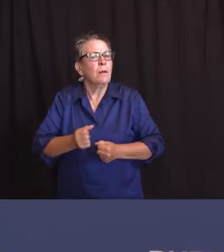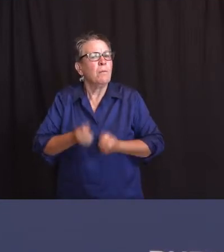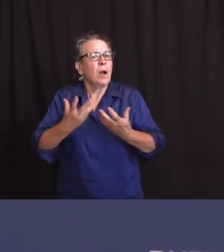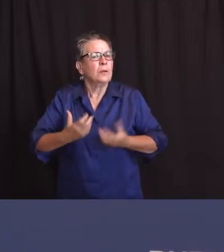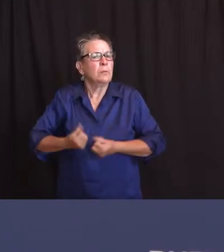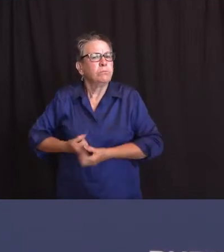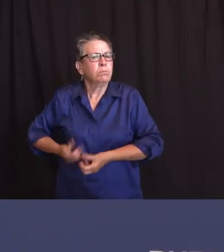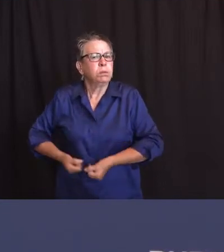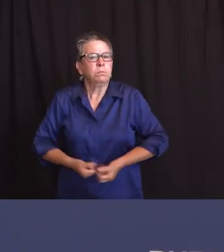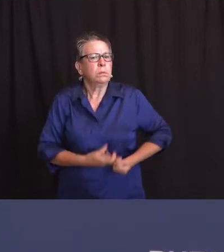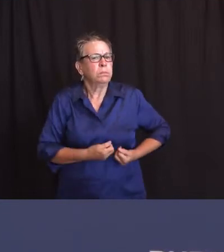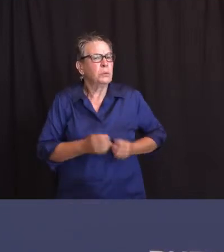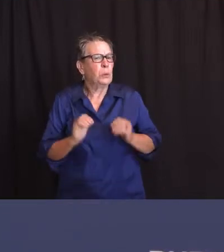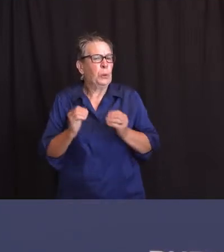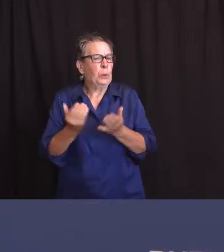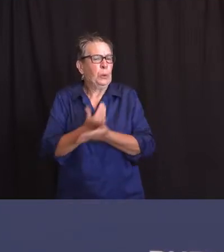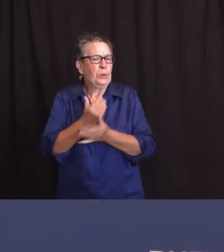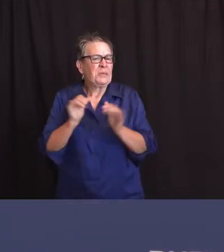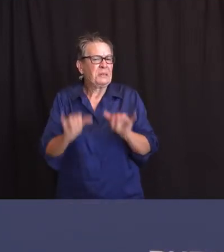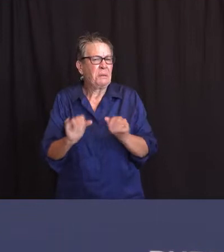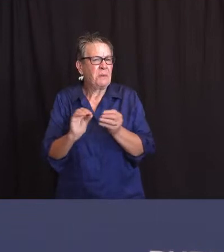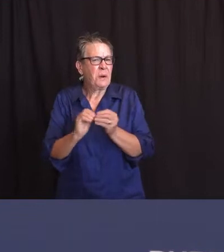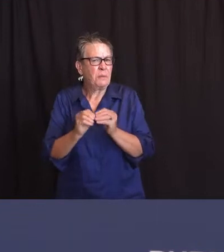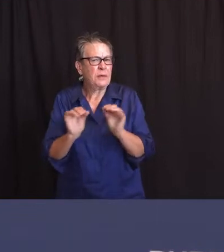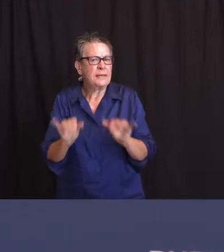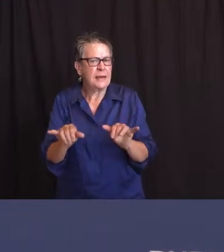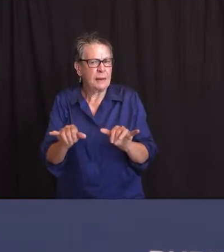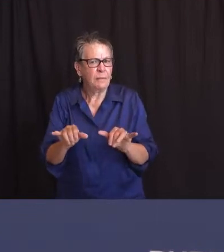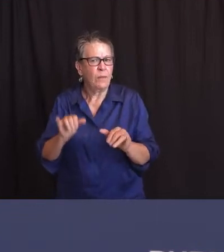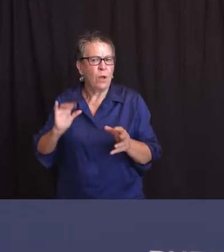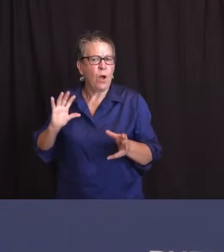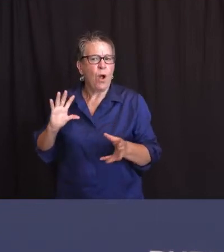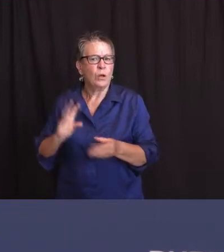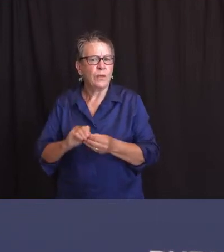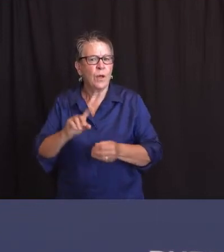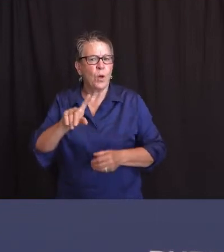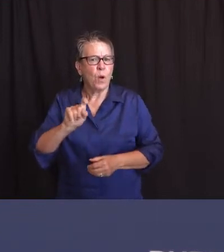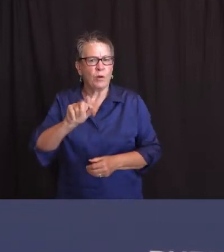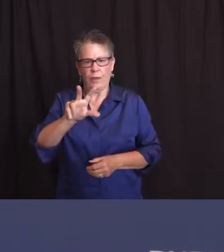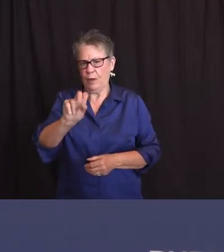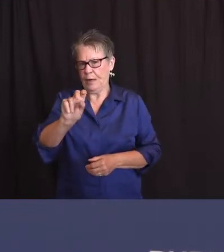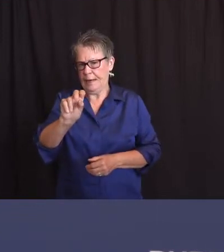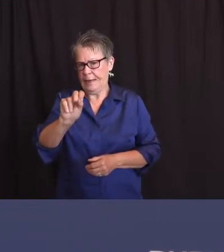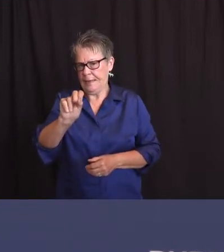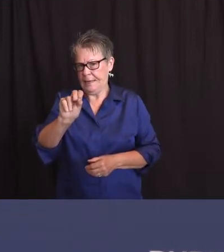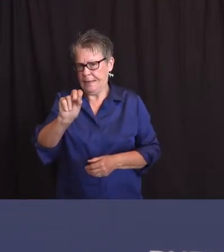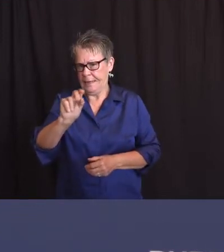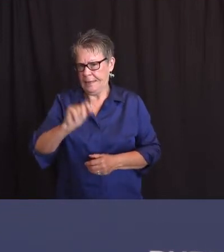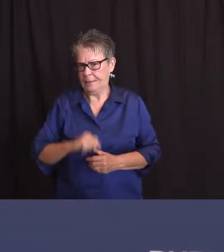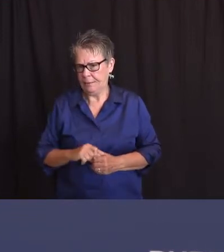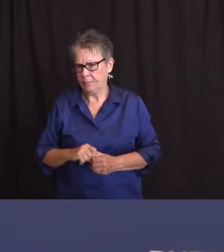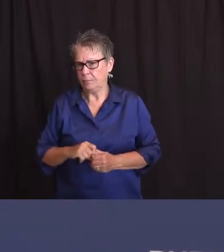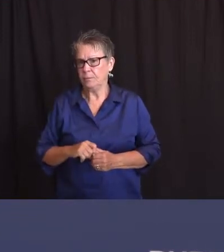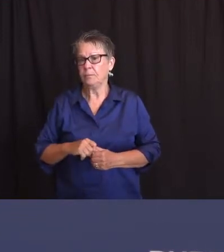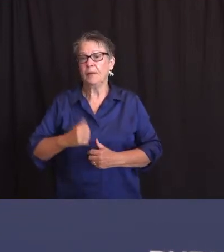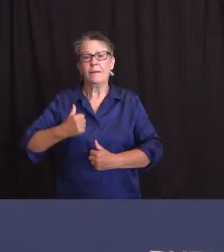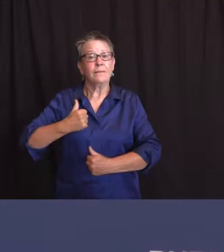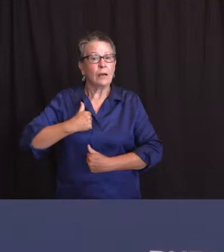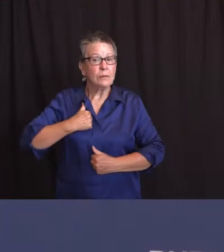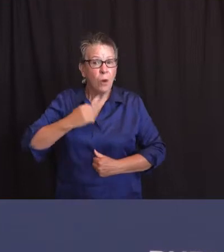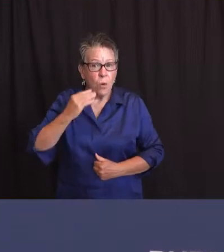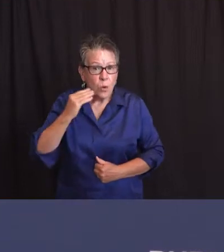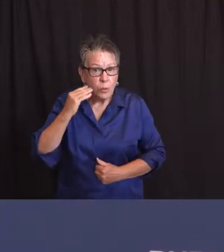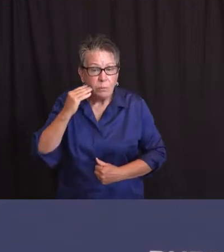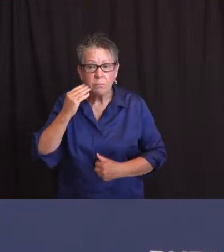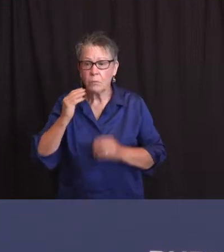syndrome in children. There are 130 cumulative cases in our state. At the state veterans' homes, no new cases